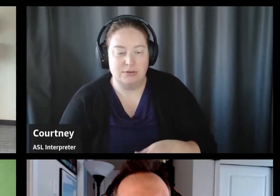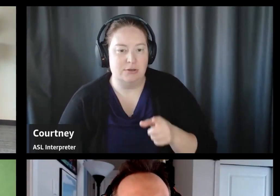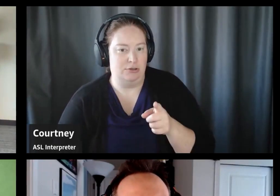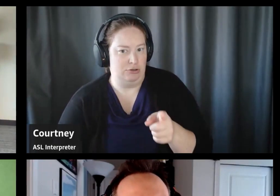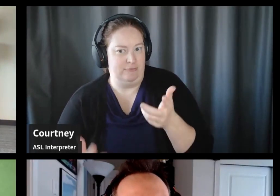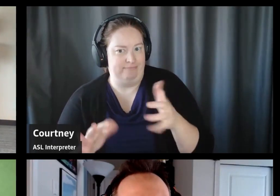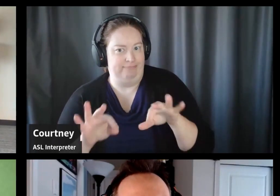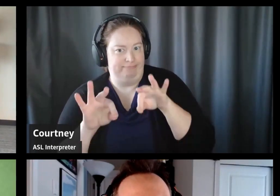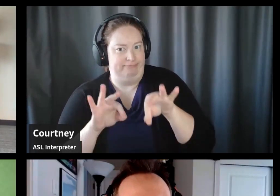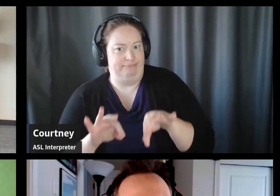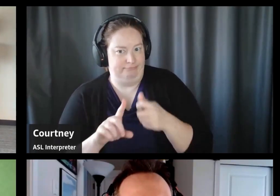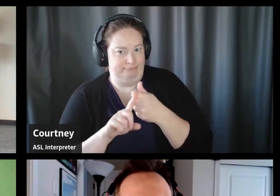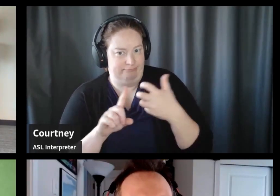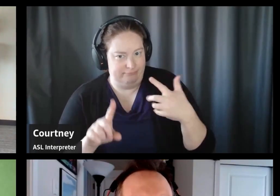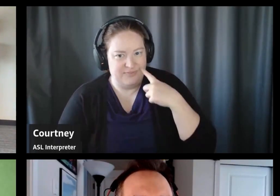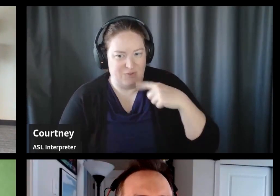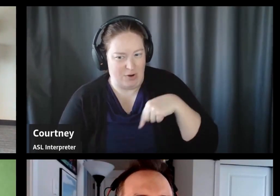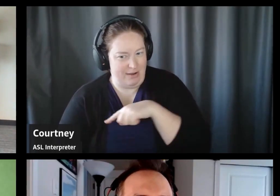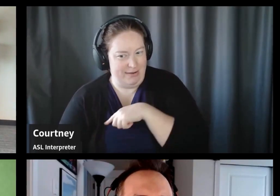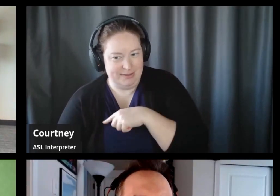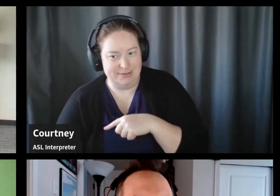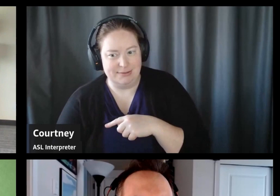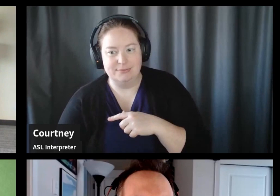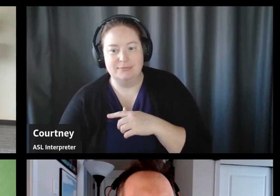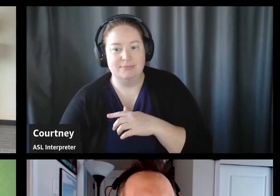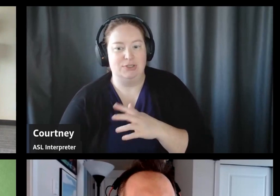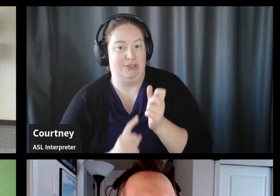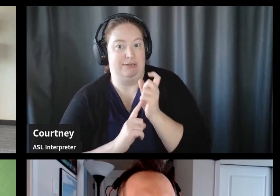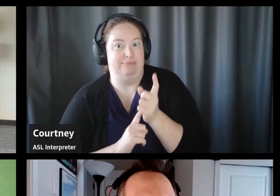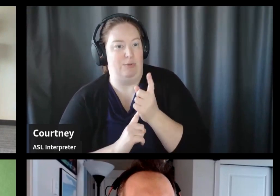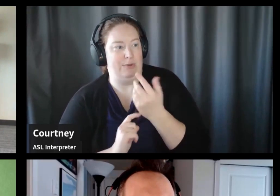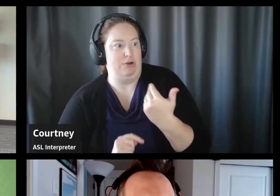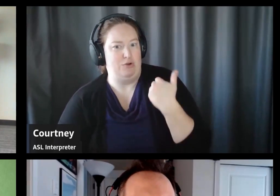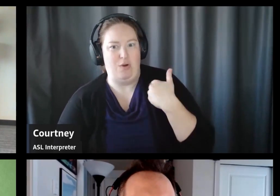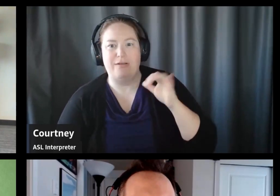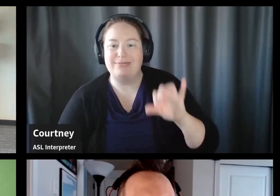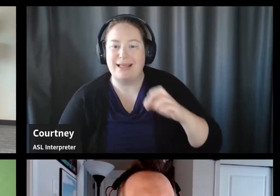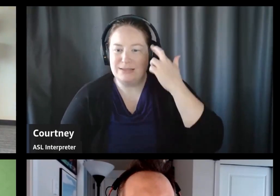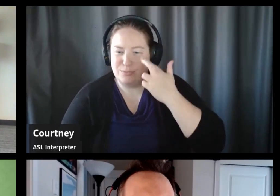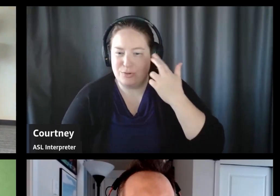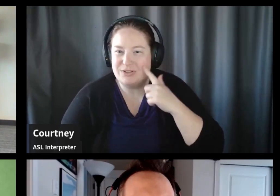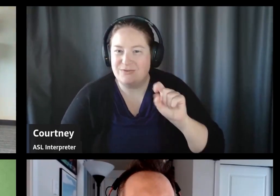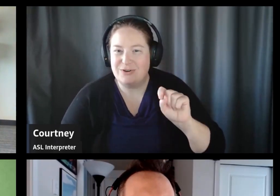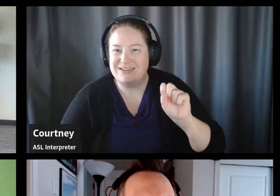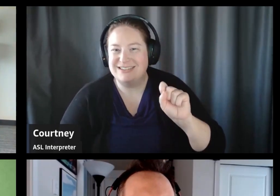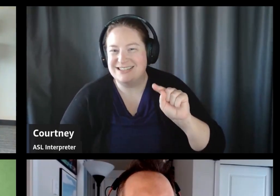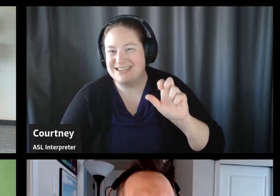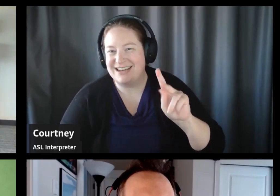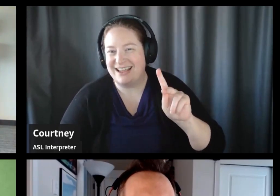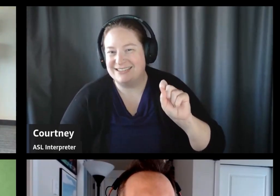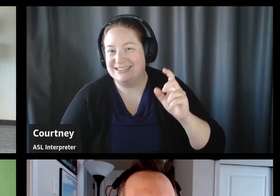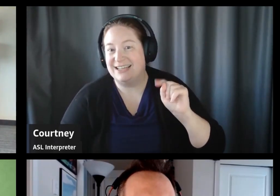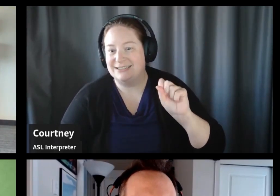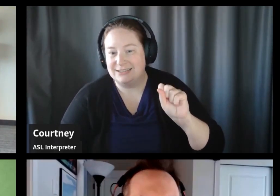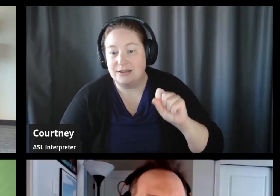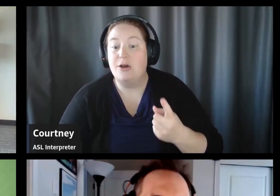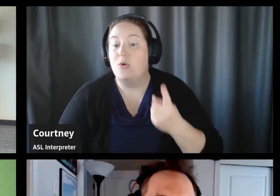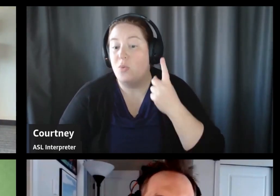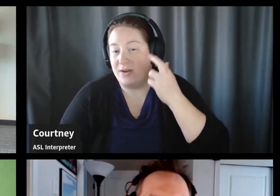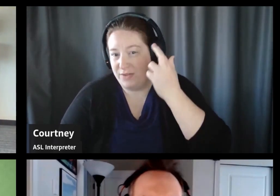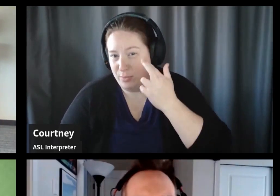for us so well just a few moments ago. That's the purpose of stack sets, or one of the purposes of stack